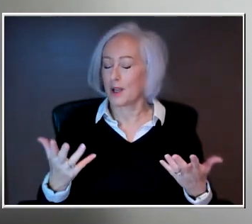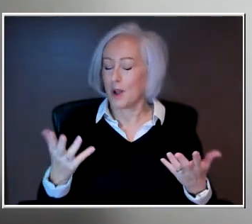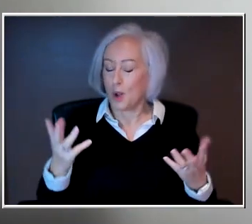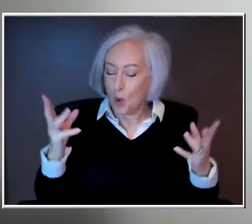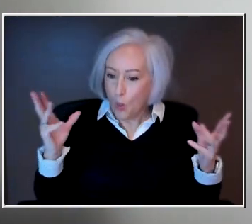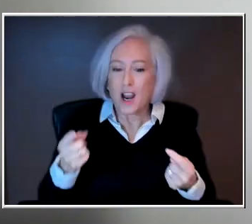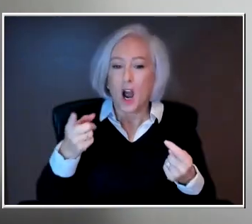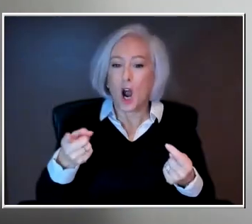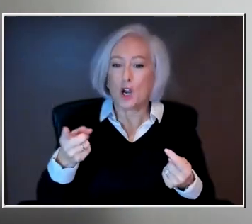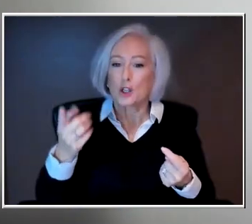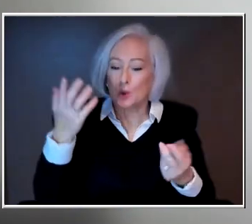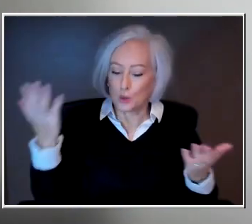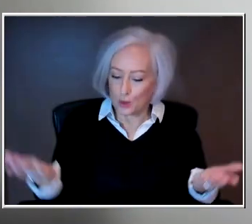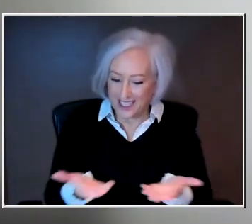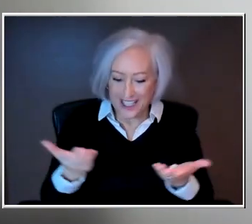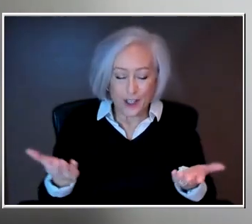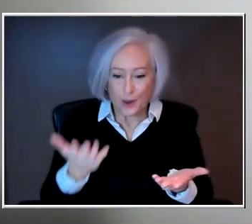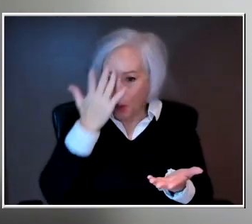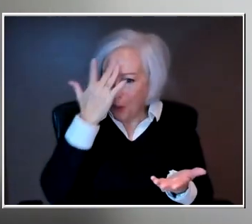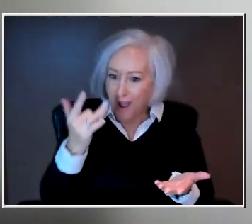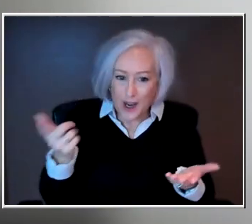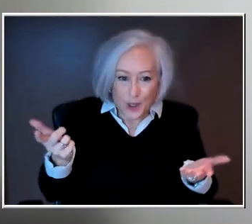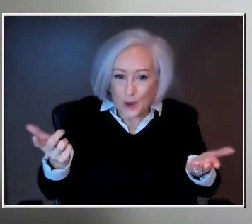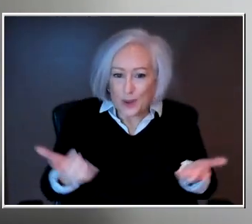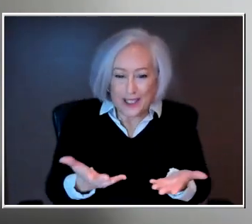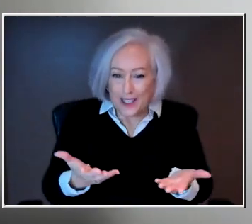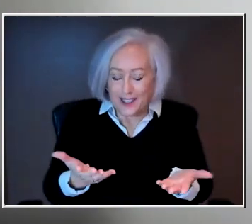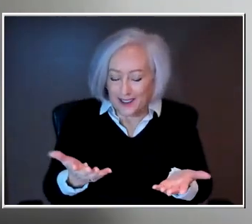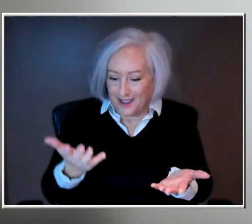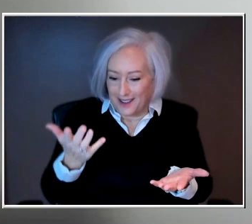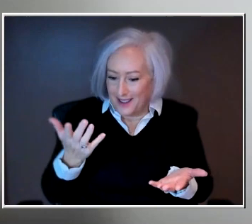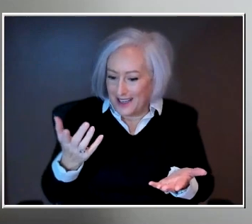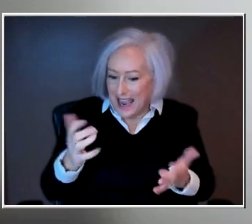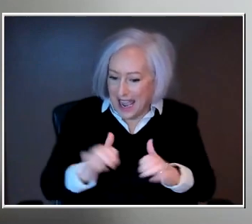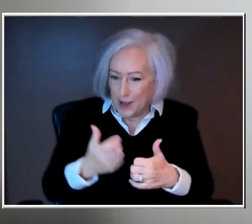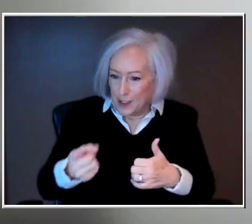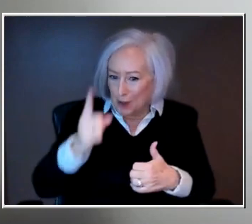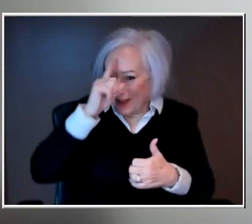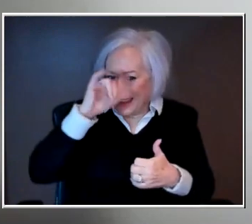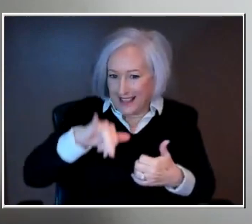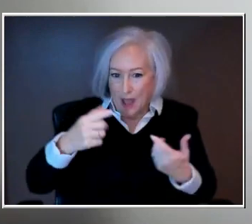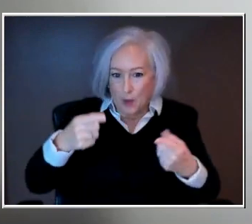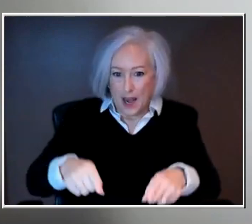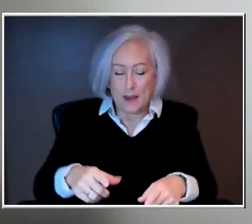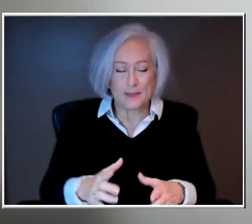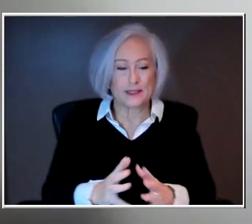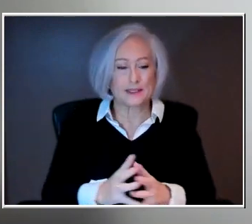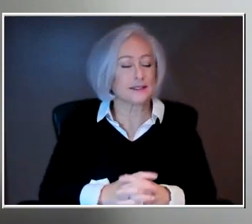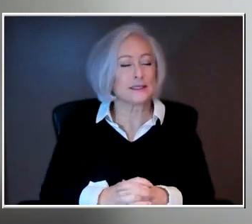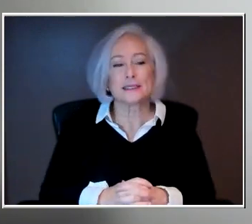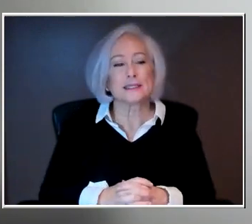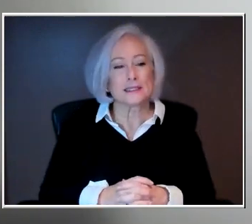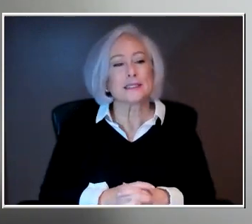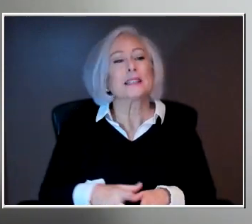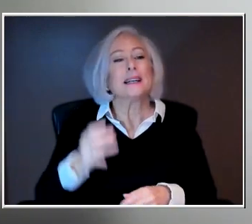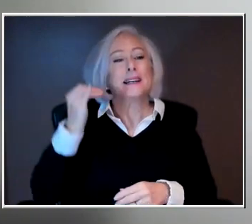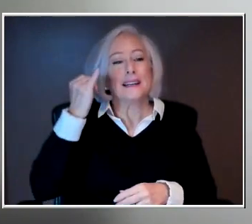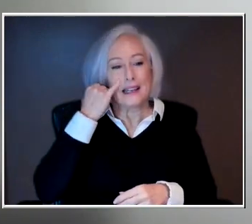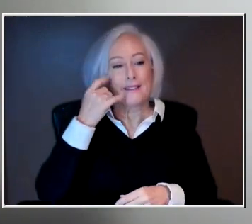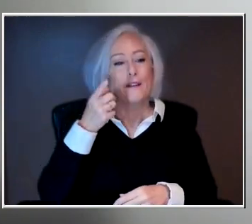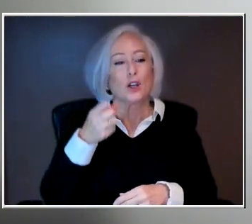you doing here? How did you think this was going to turn out? So I think if you're